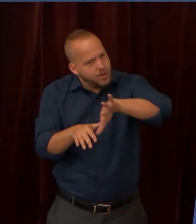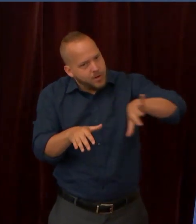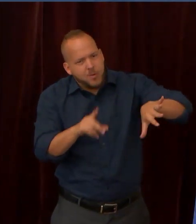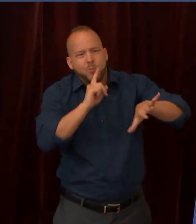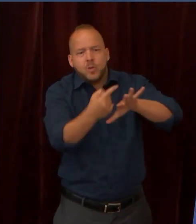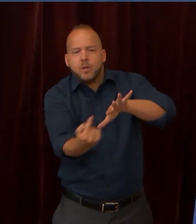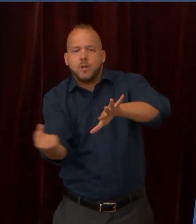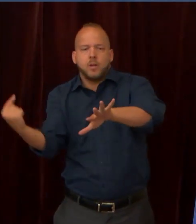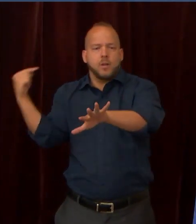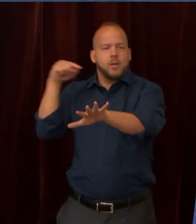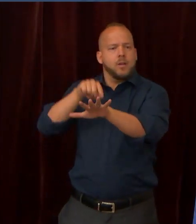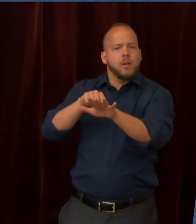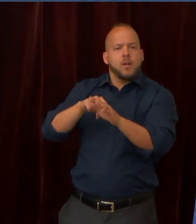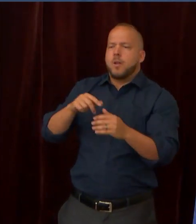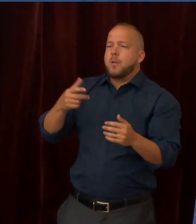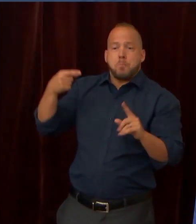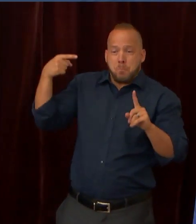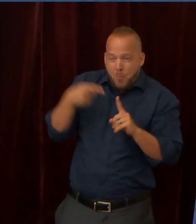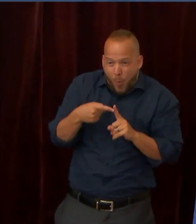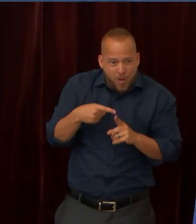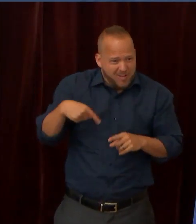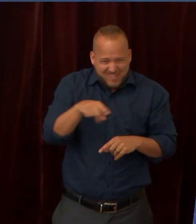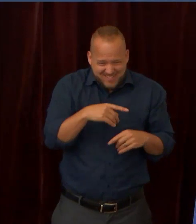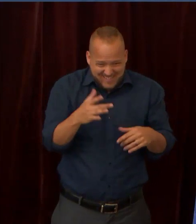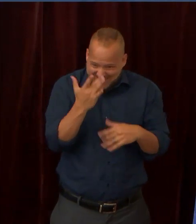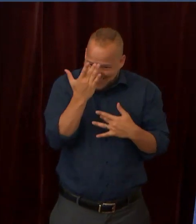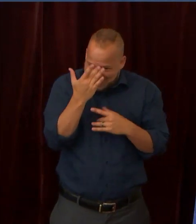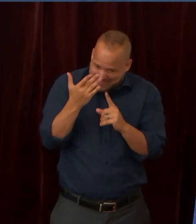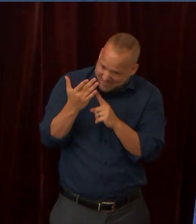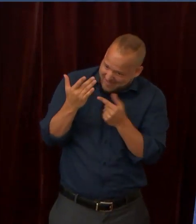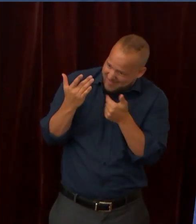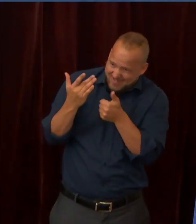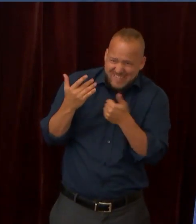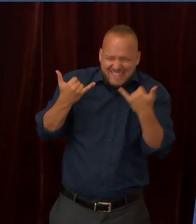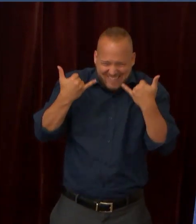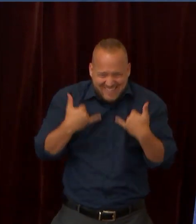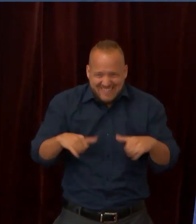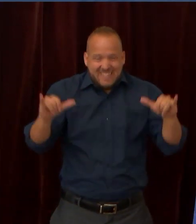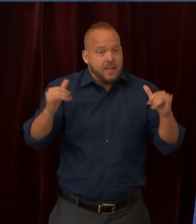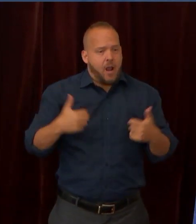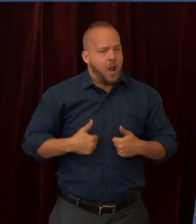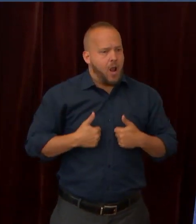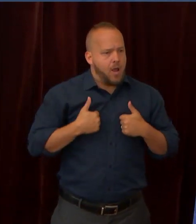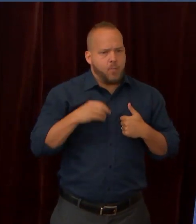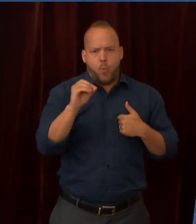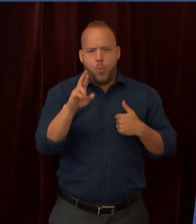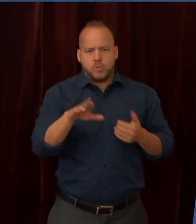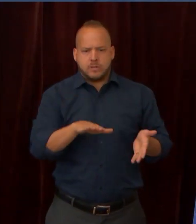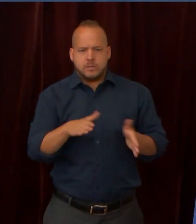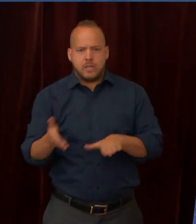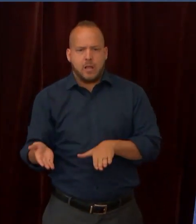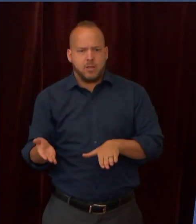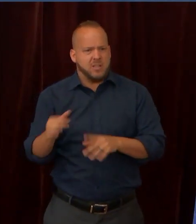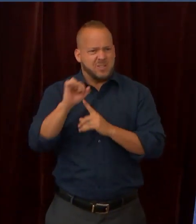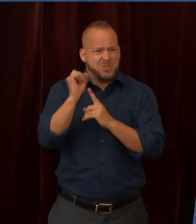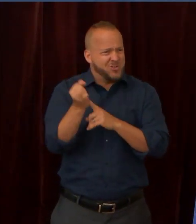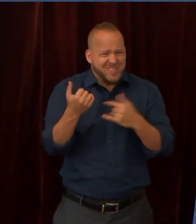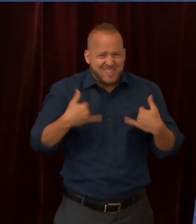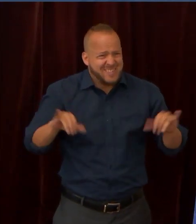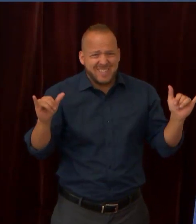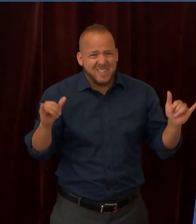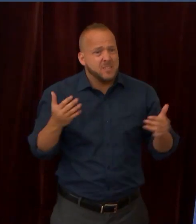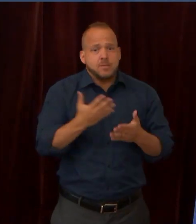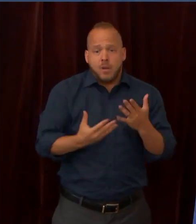It is easy to become jaundiced to the suffering of these families. And I think sometimes it might make sense to read about